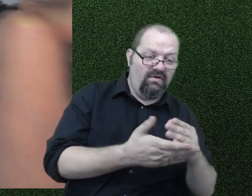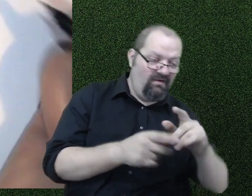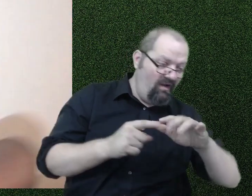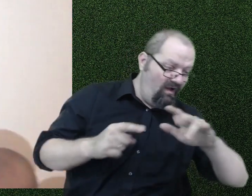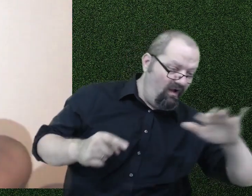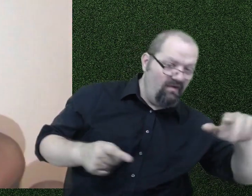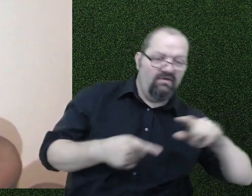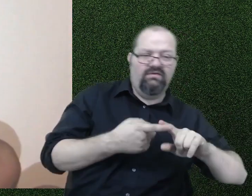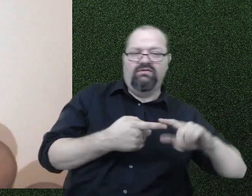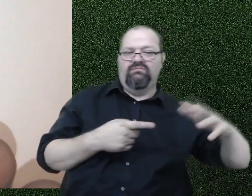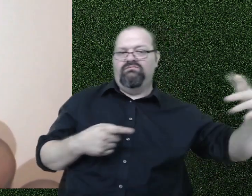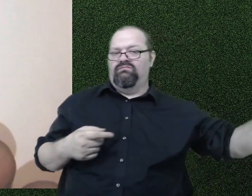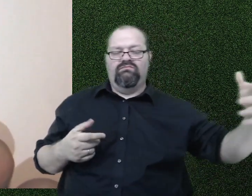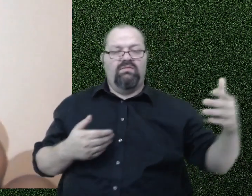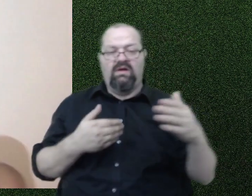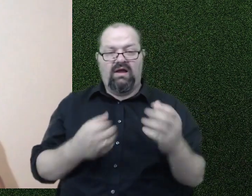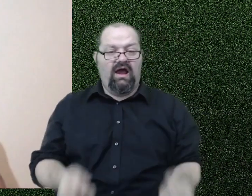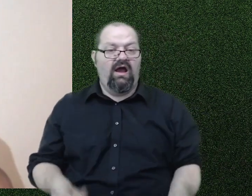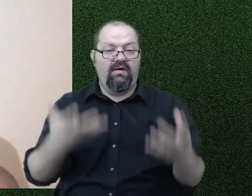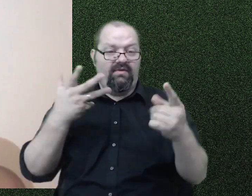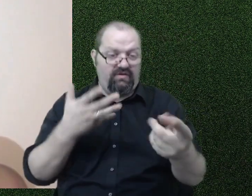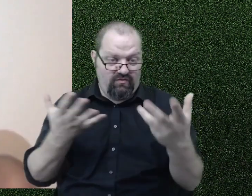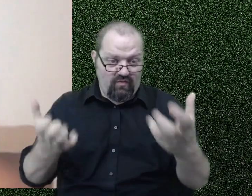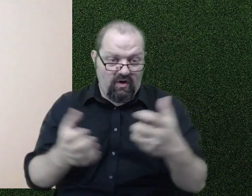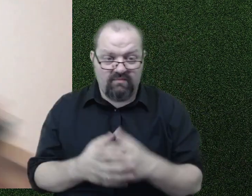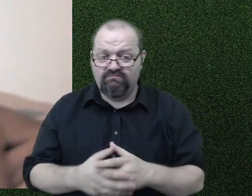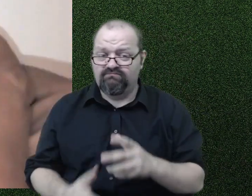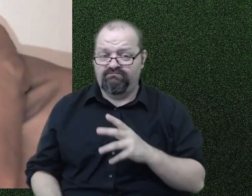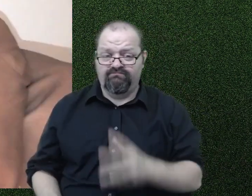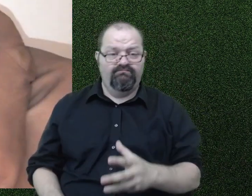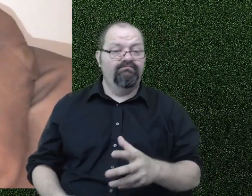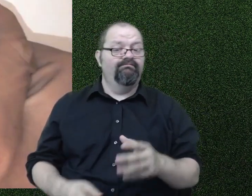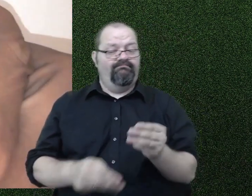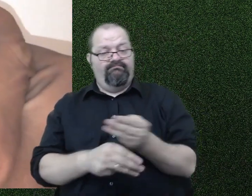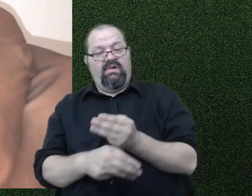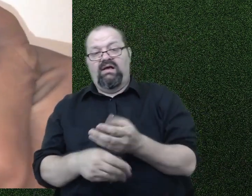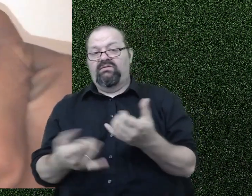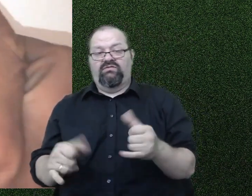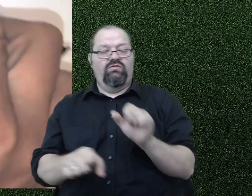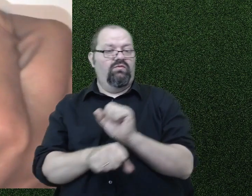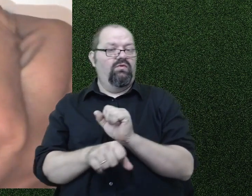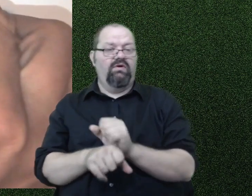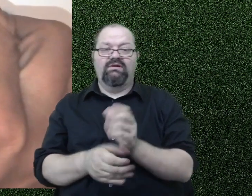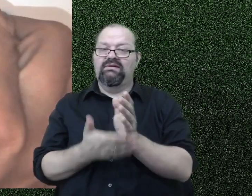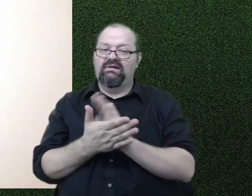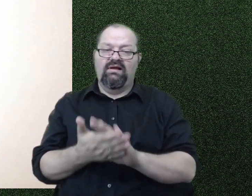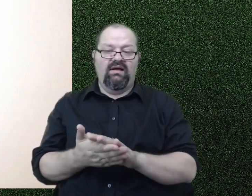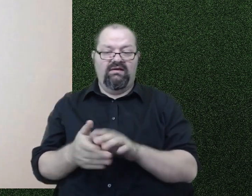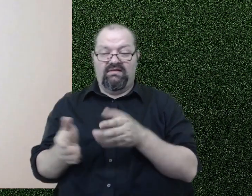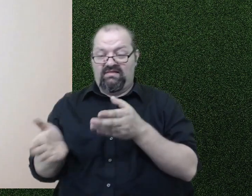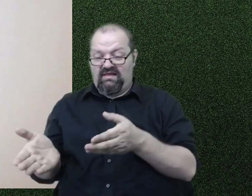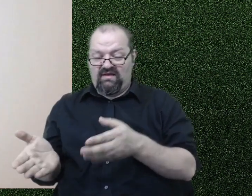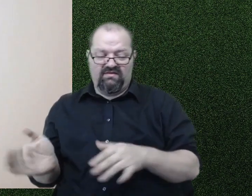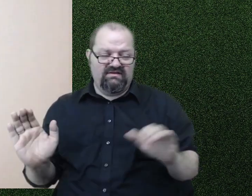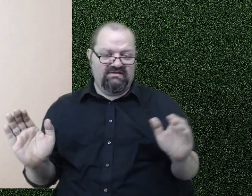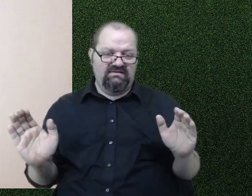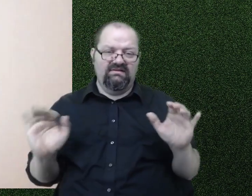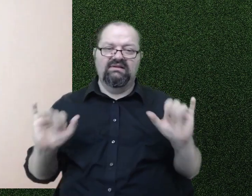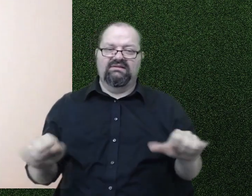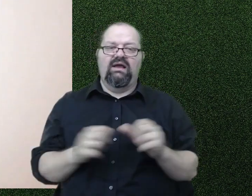component. And this is fine. The mathematics is going to work nicely here, just like it works nicely